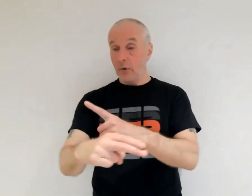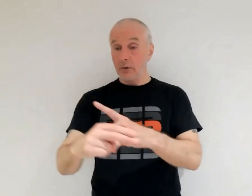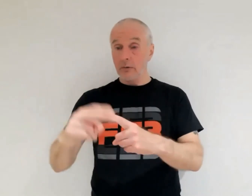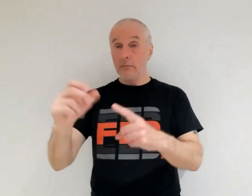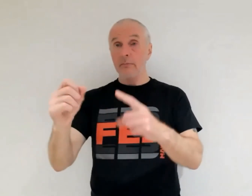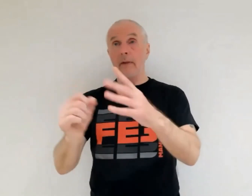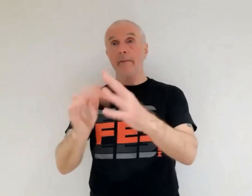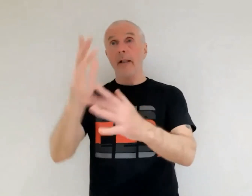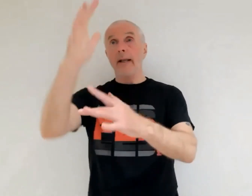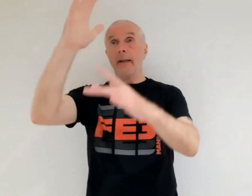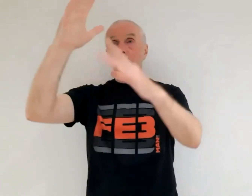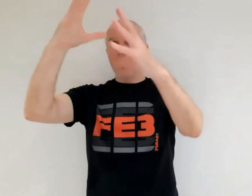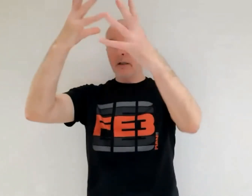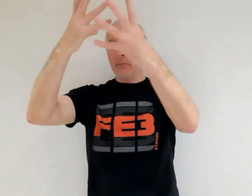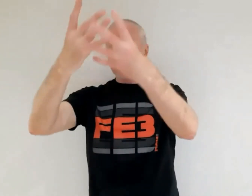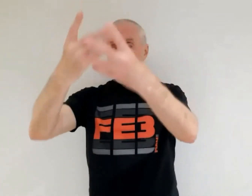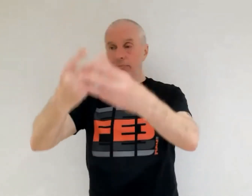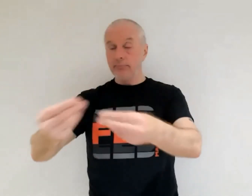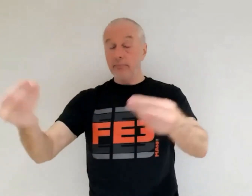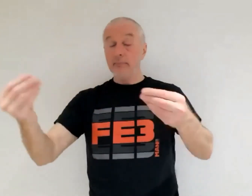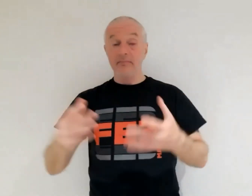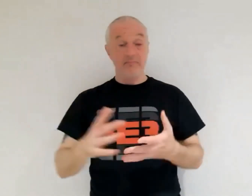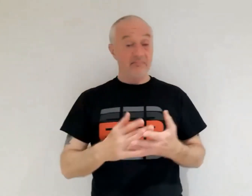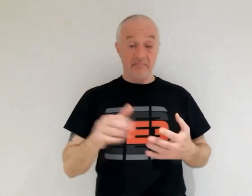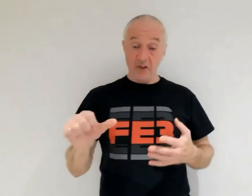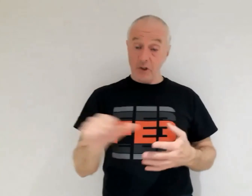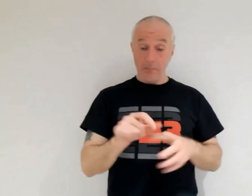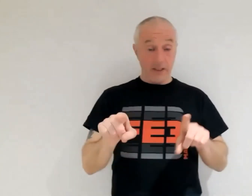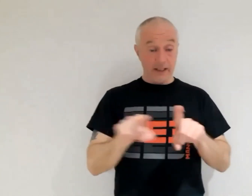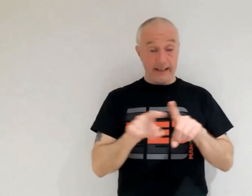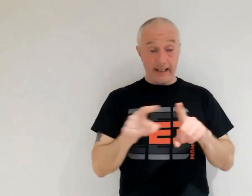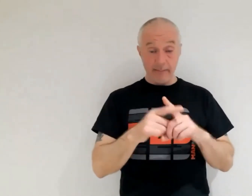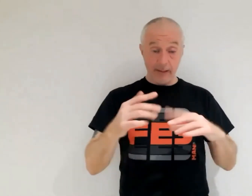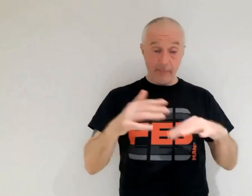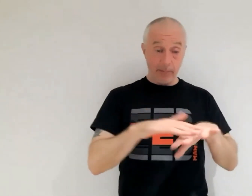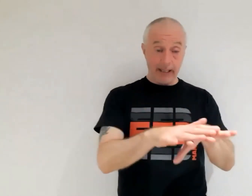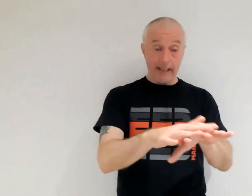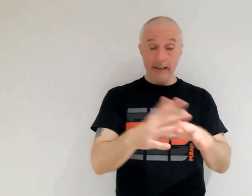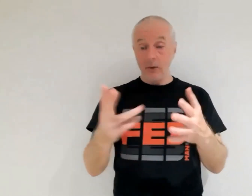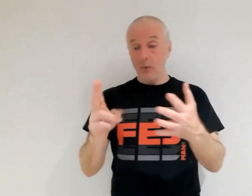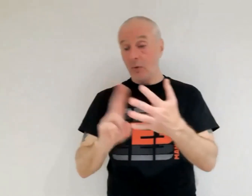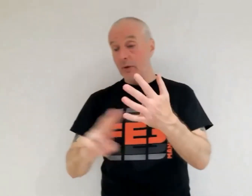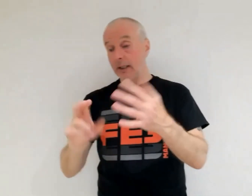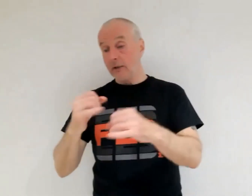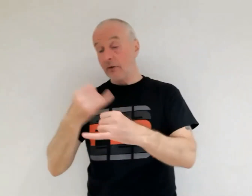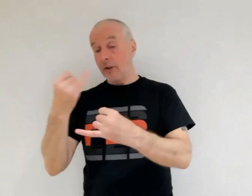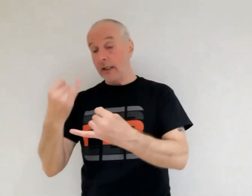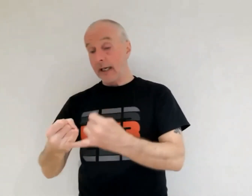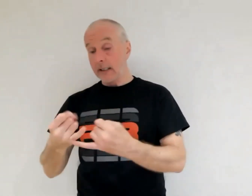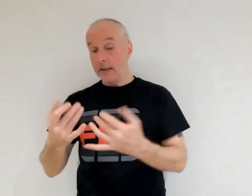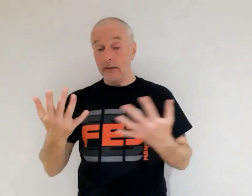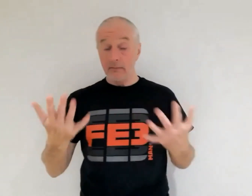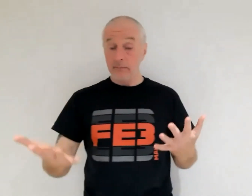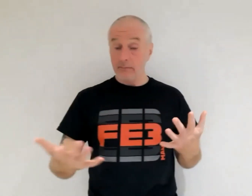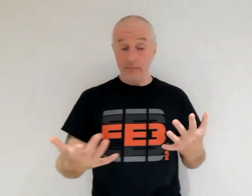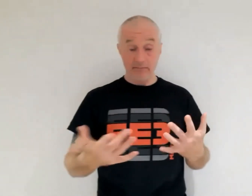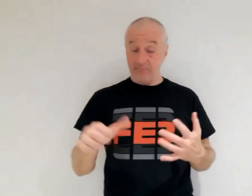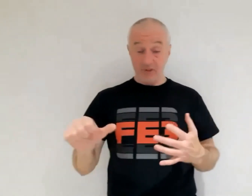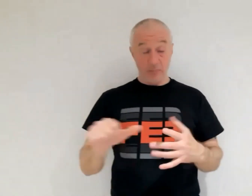work with a blend. You see the same degree of thermal radiation from blended fires as you do from natural gas fires, so the